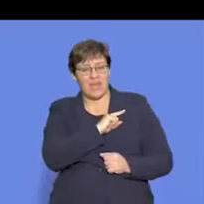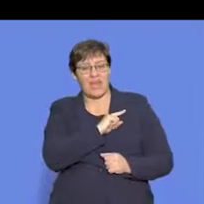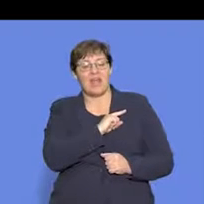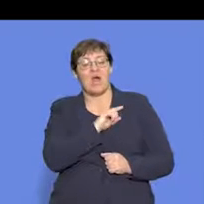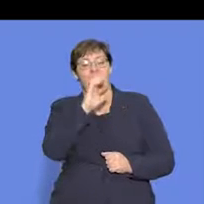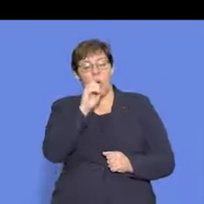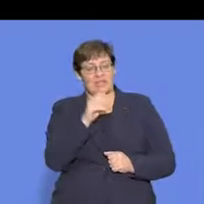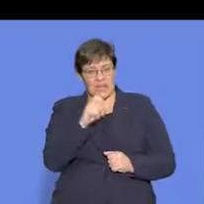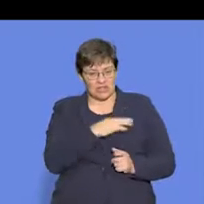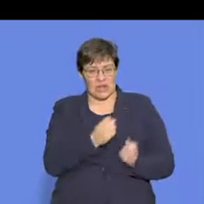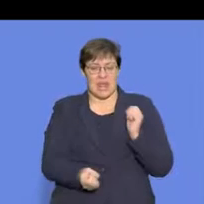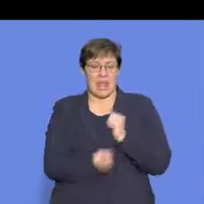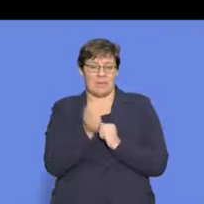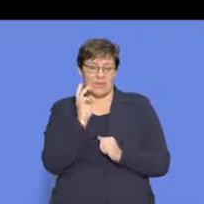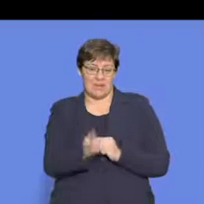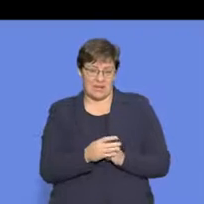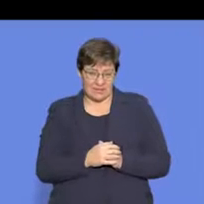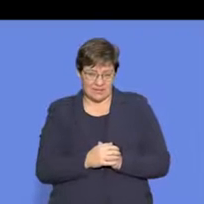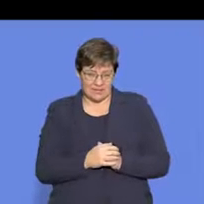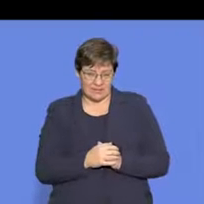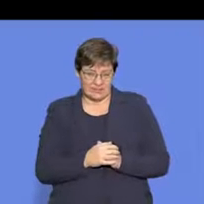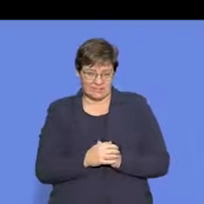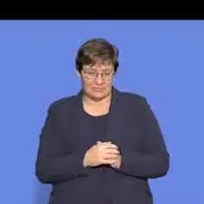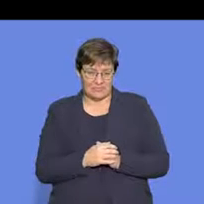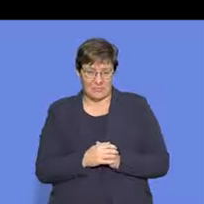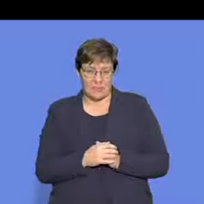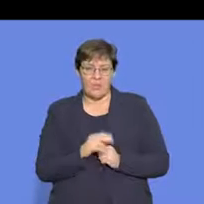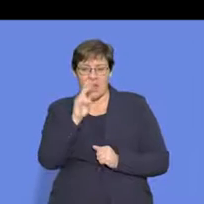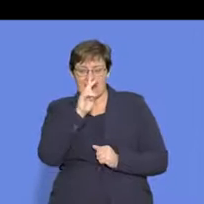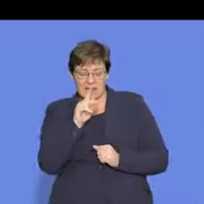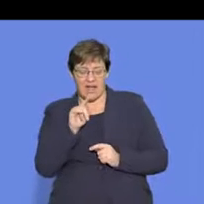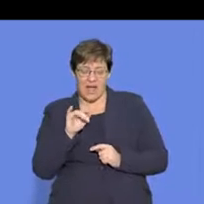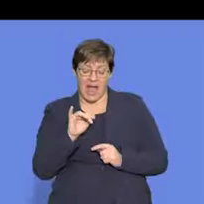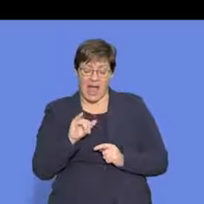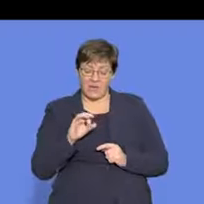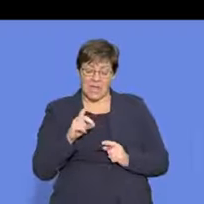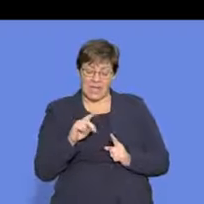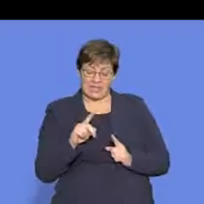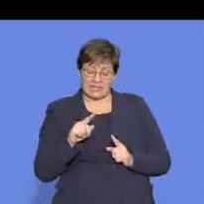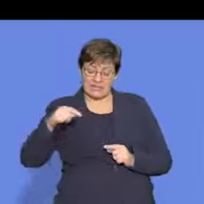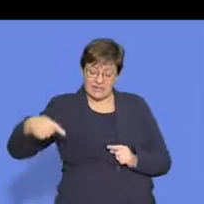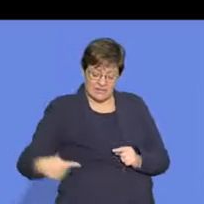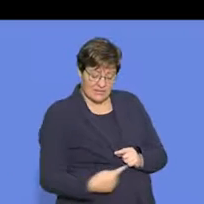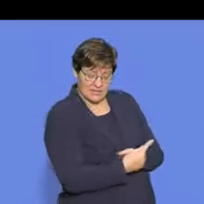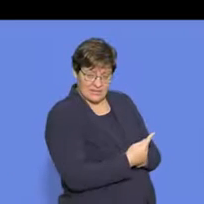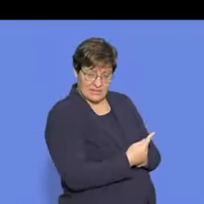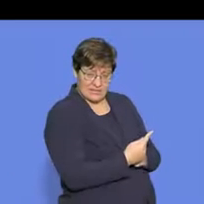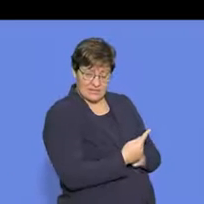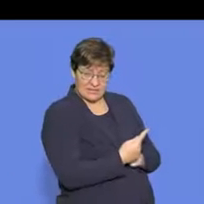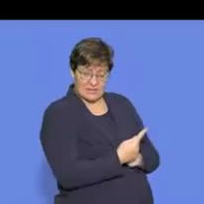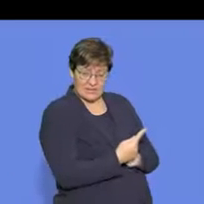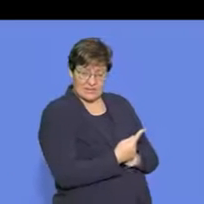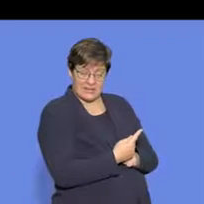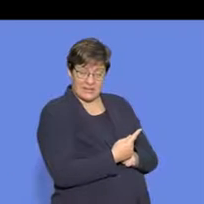to undergo oxidation. And so we would need to see that the iodide